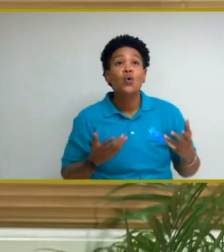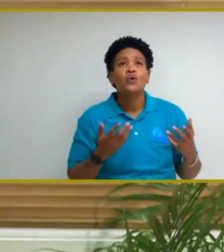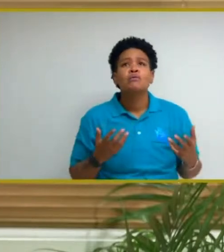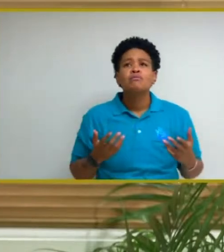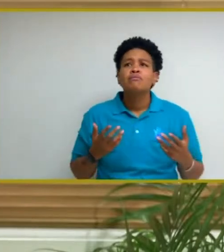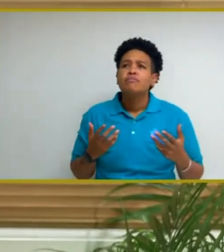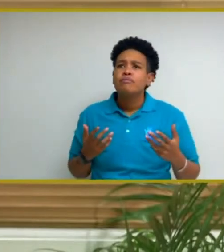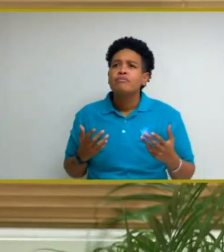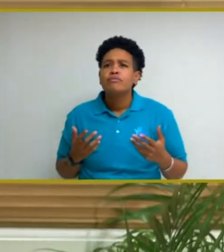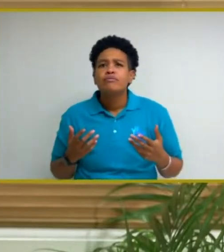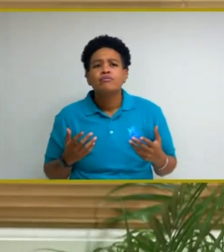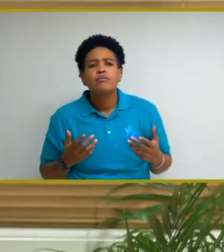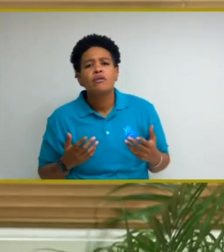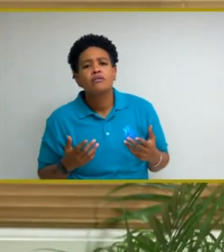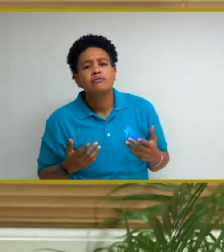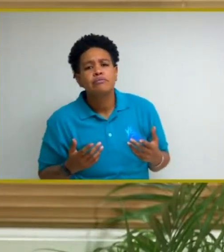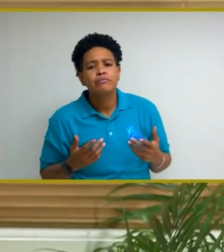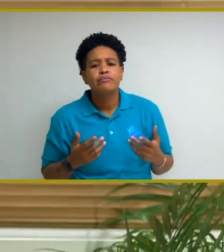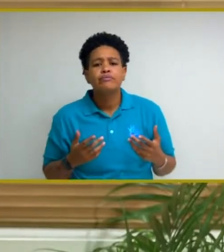that you